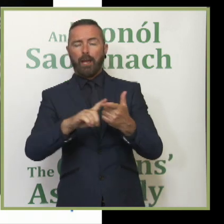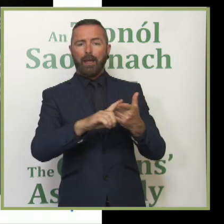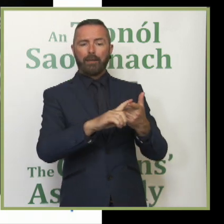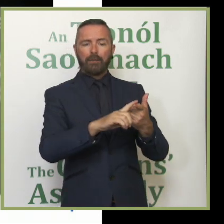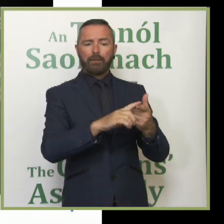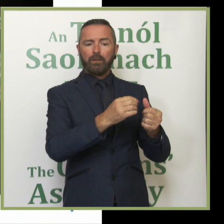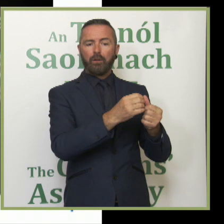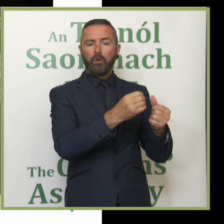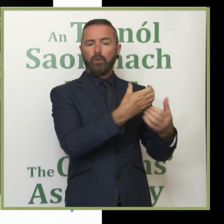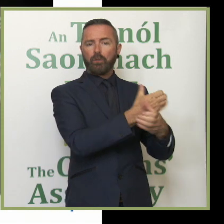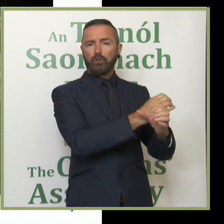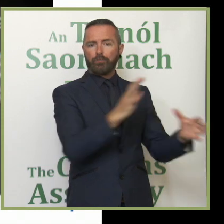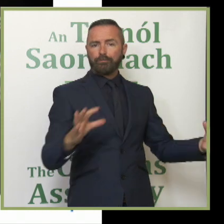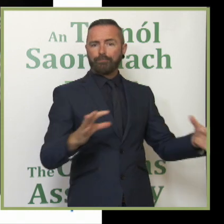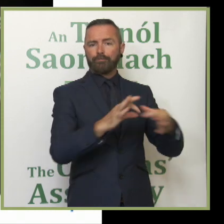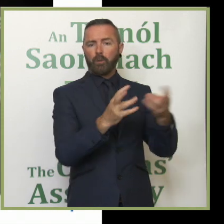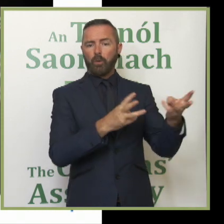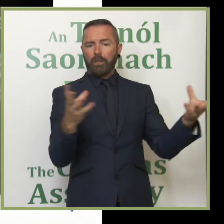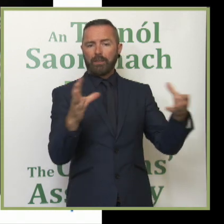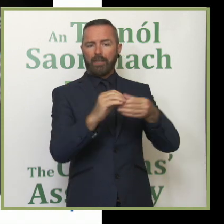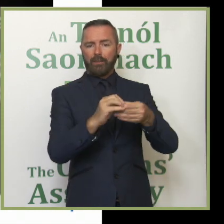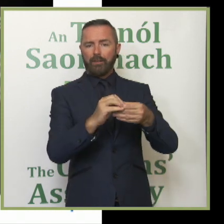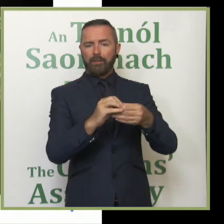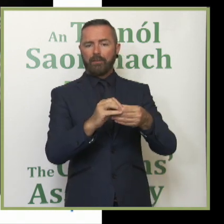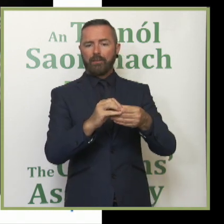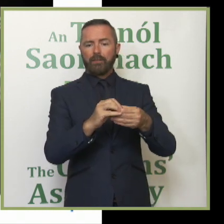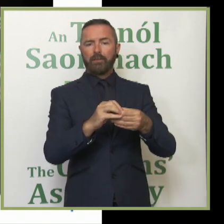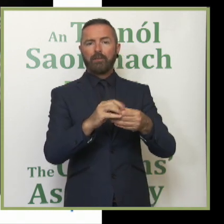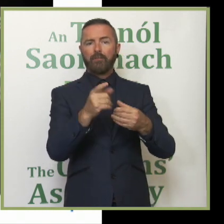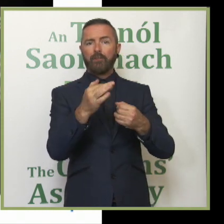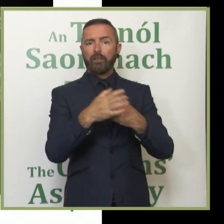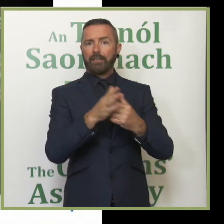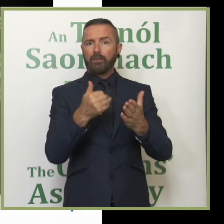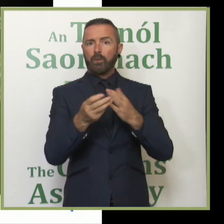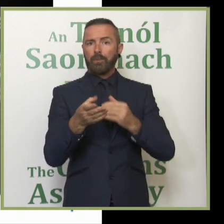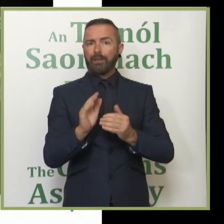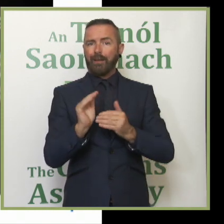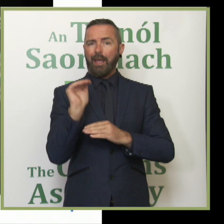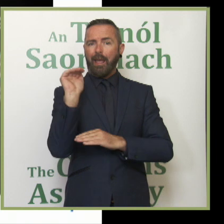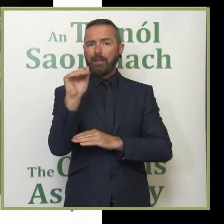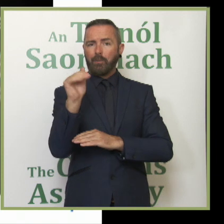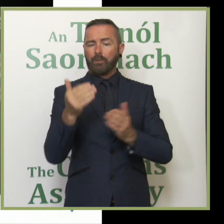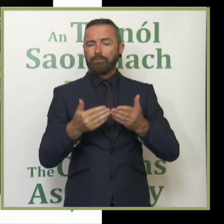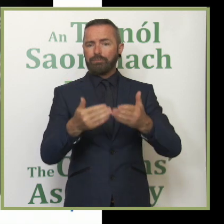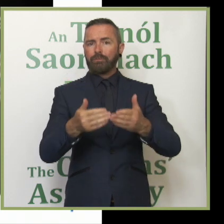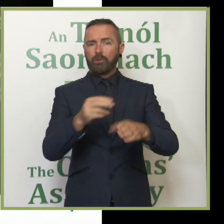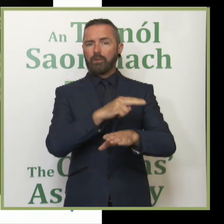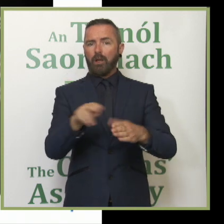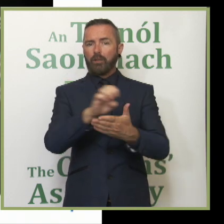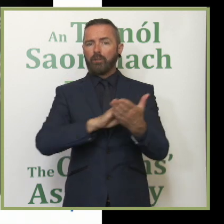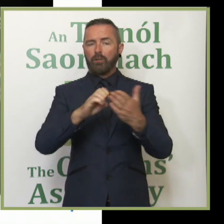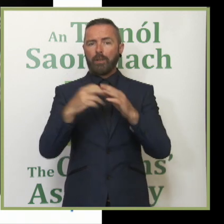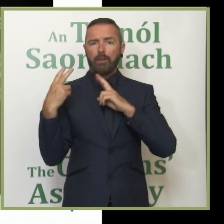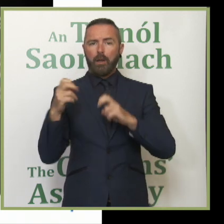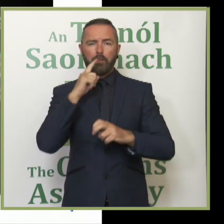quantities of methamphetamine within Europe, primarily aimed at export to lucrative non-European markets. But there is